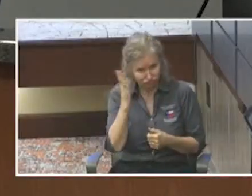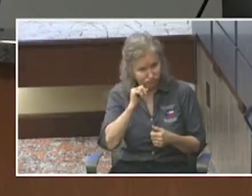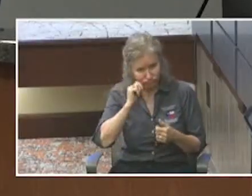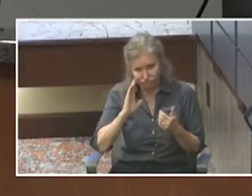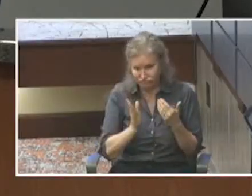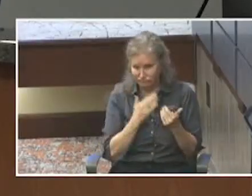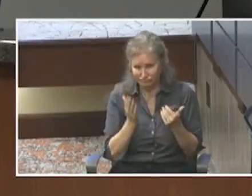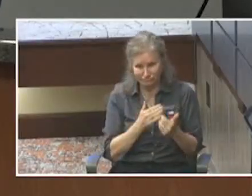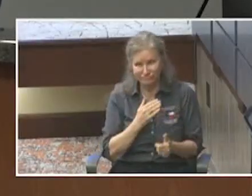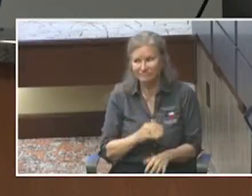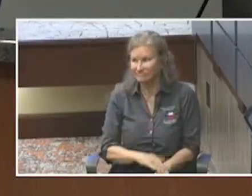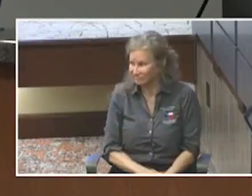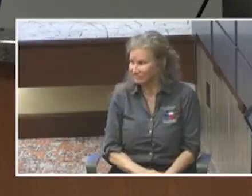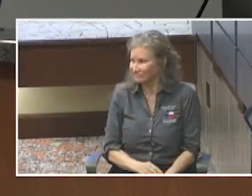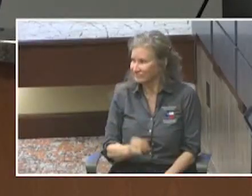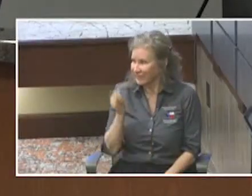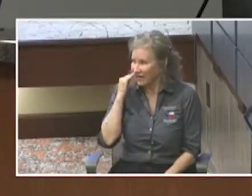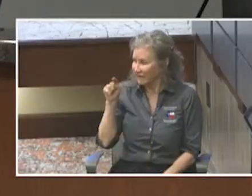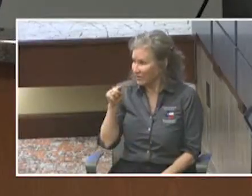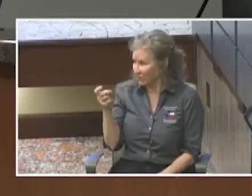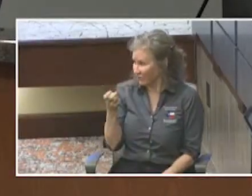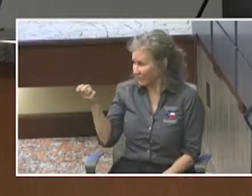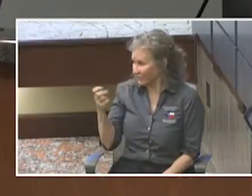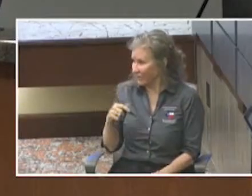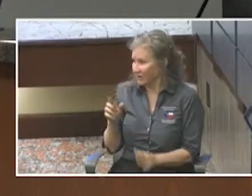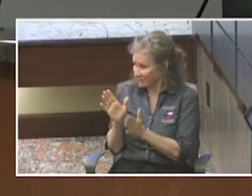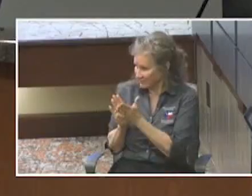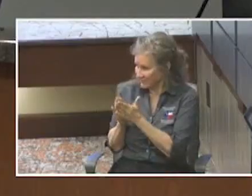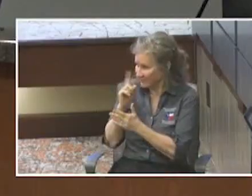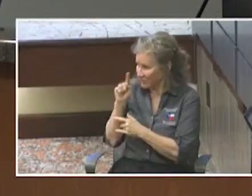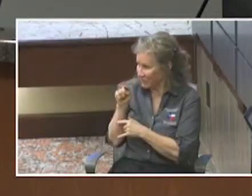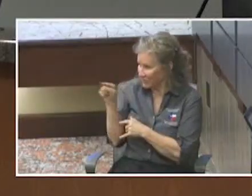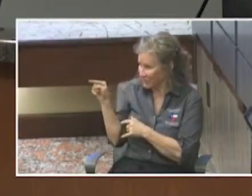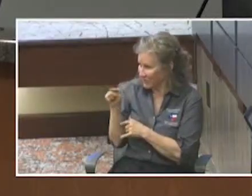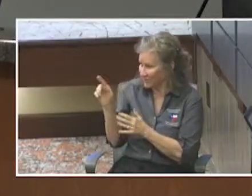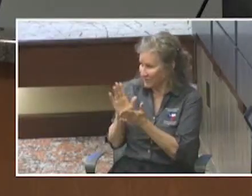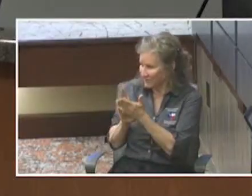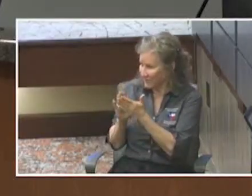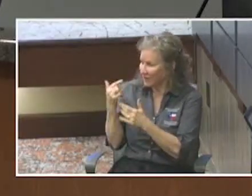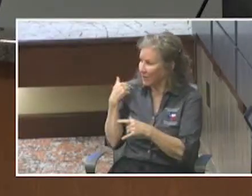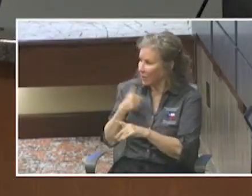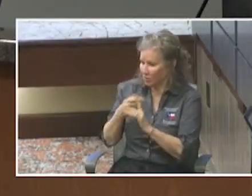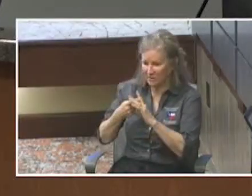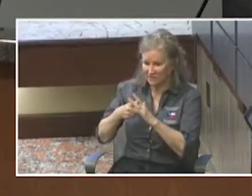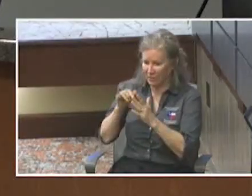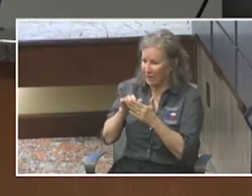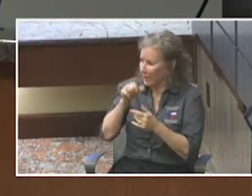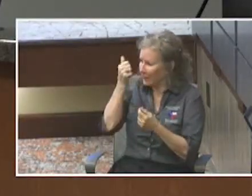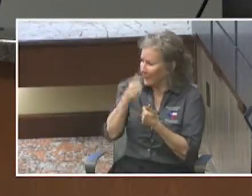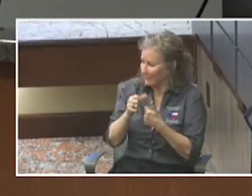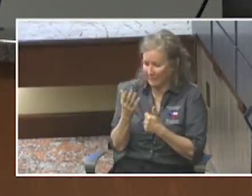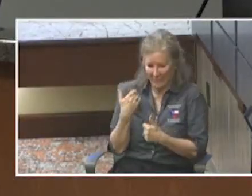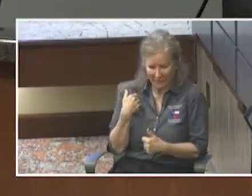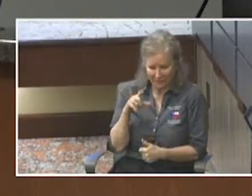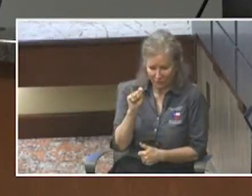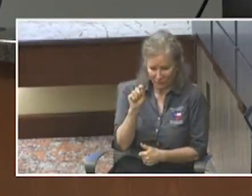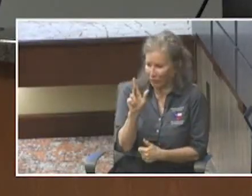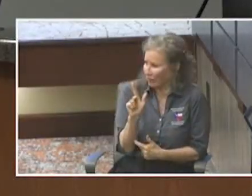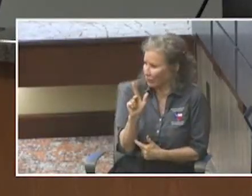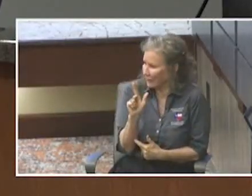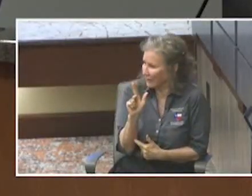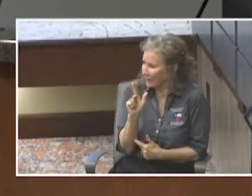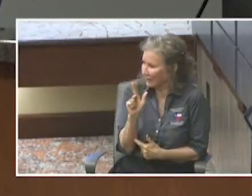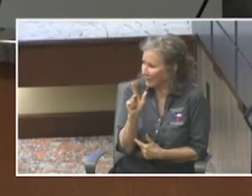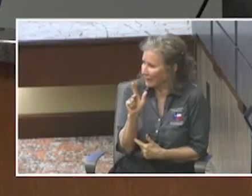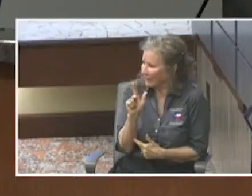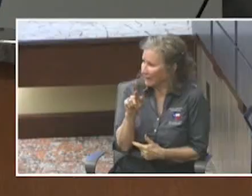row. Want to give you a shout out because I think we engaged on this probably right when I got back on the council in 23 and closed the book on